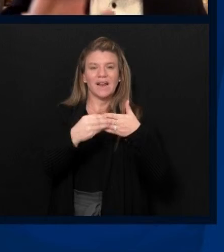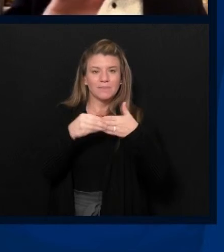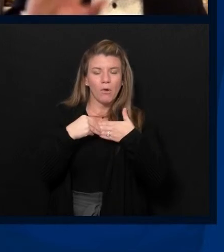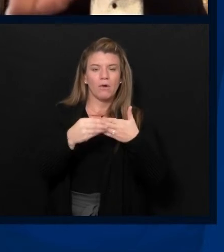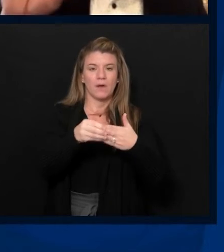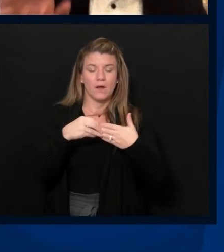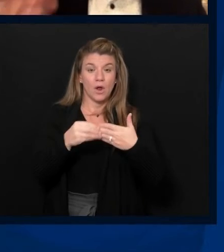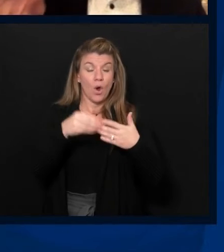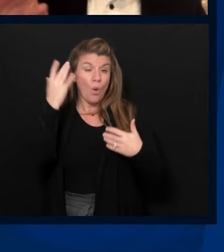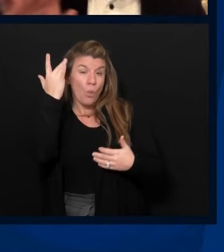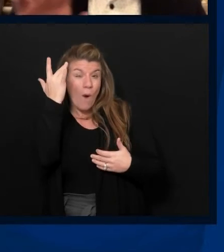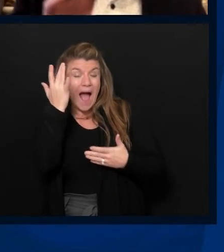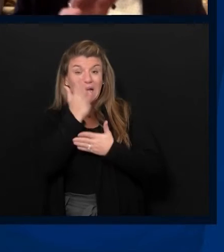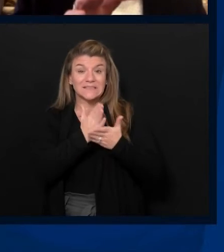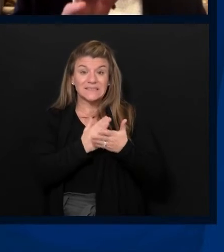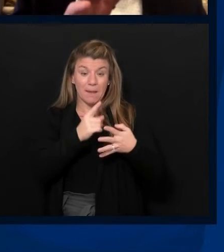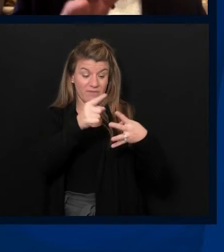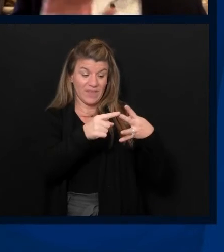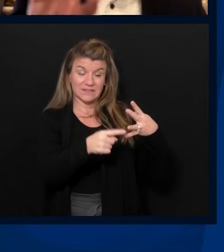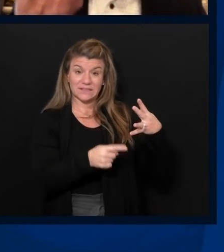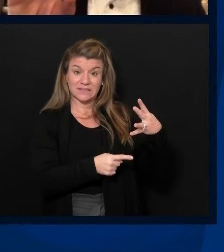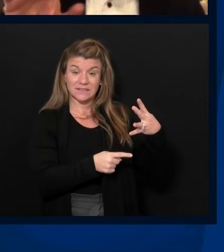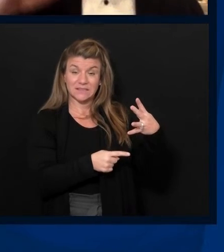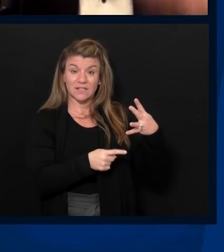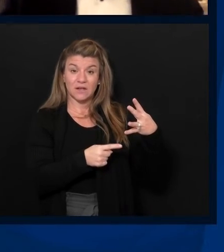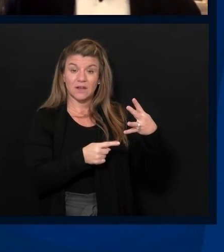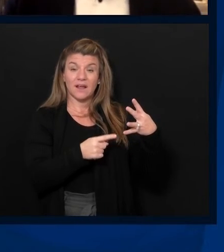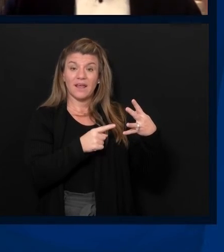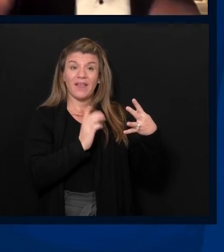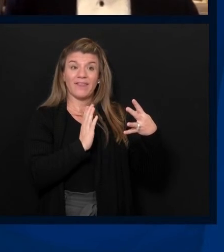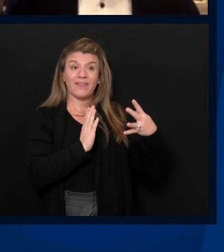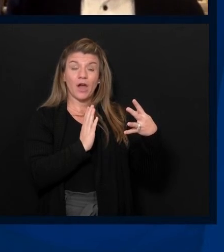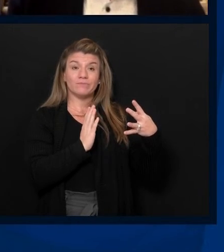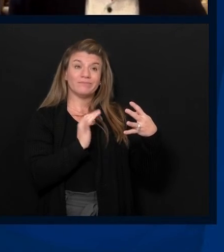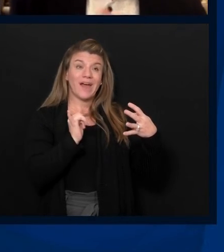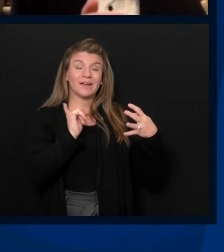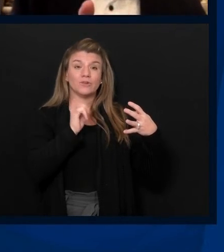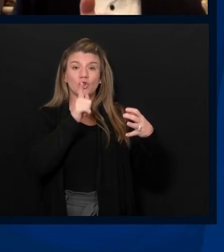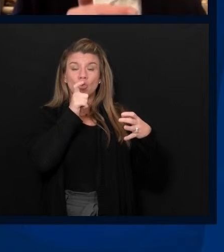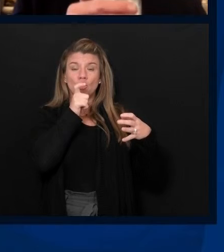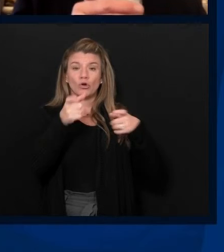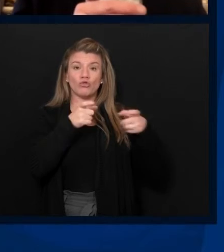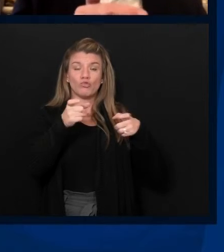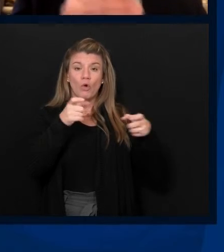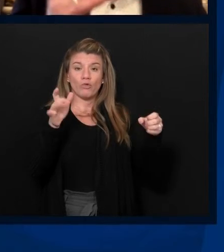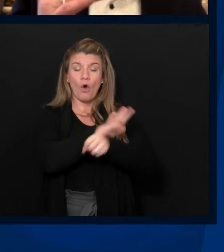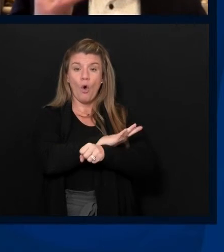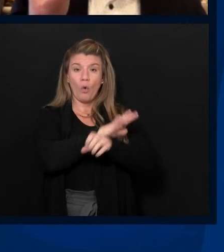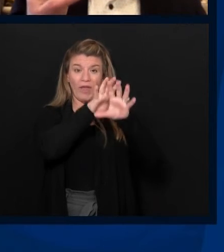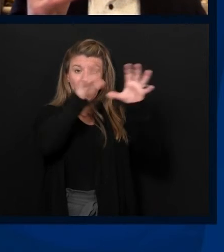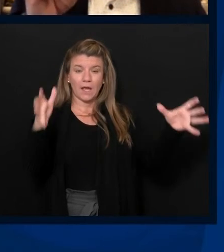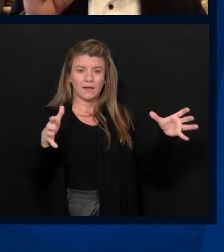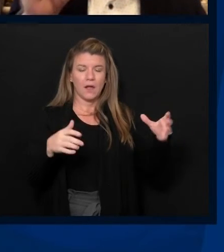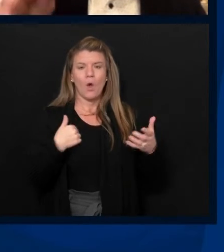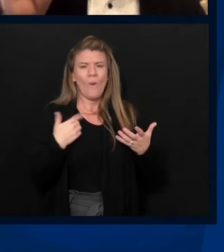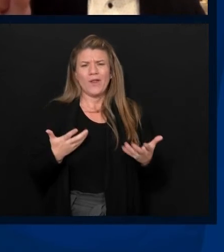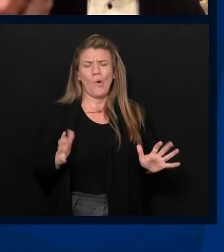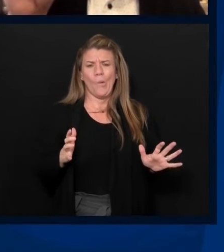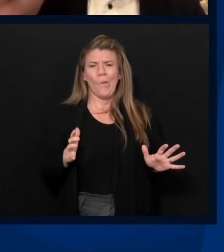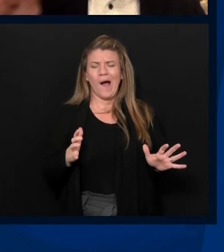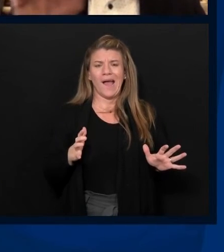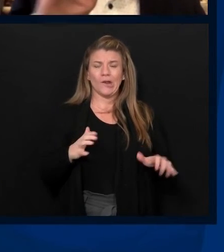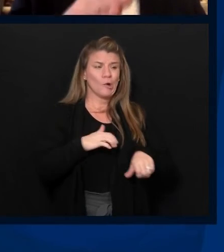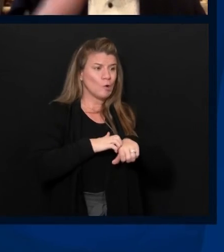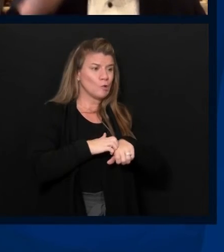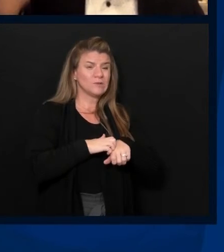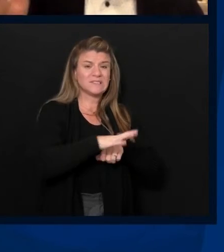flexibly, because for some of these sectors, the over umbrella organizations might say, we don't want to send all these